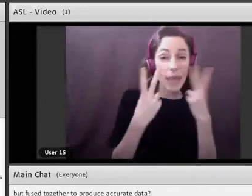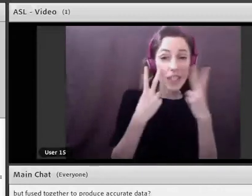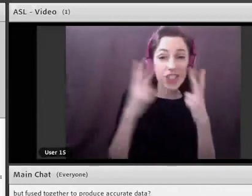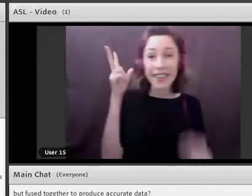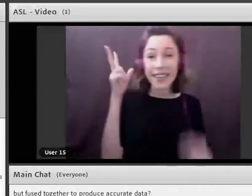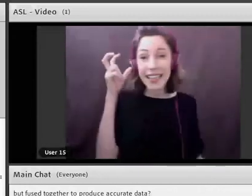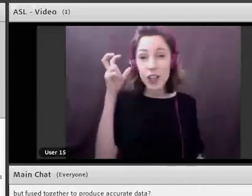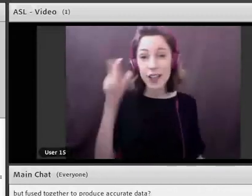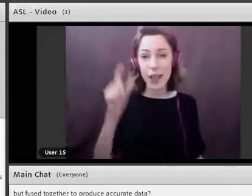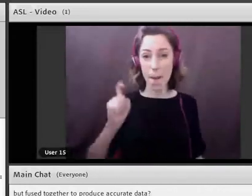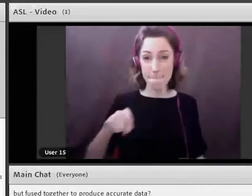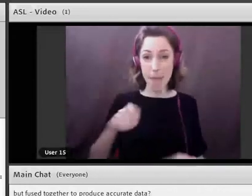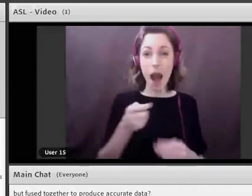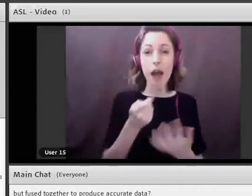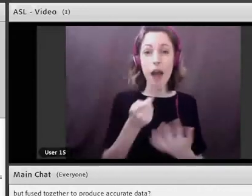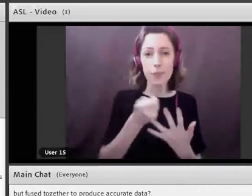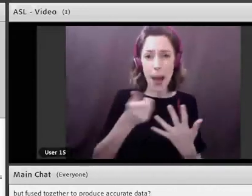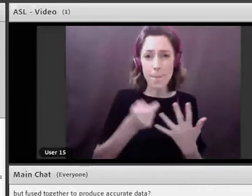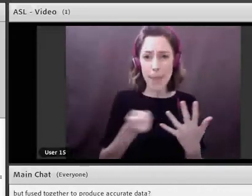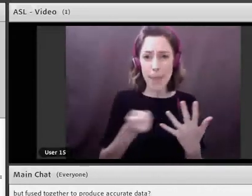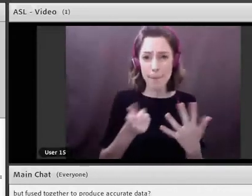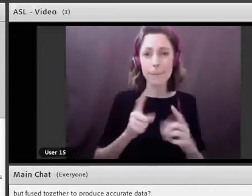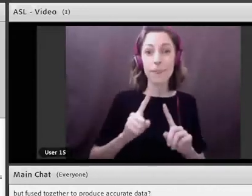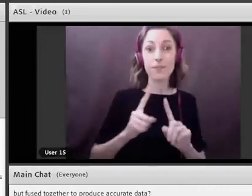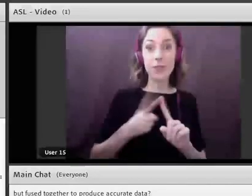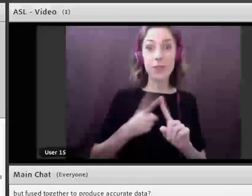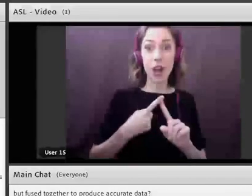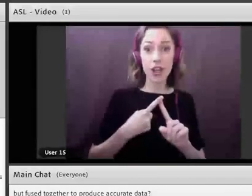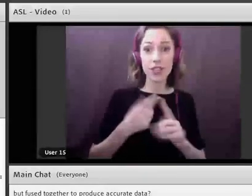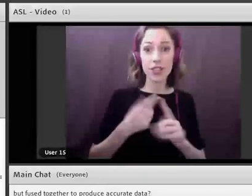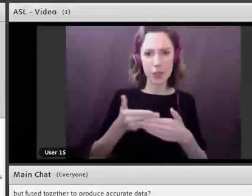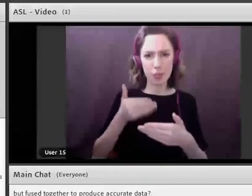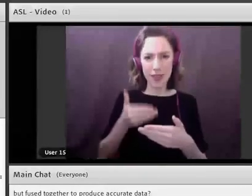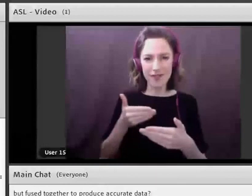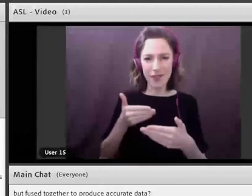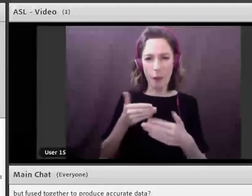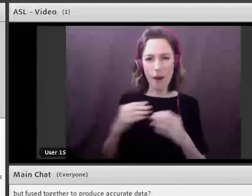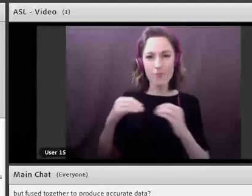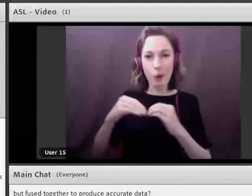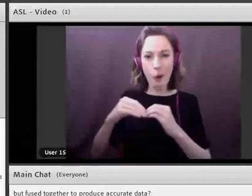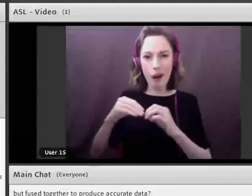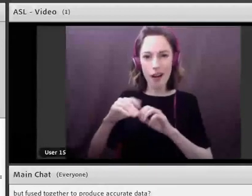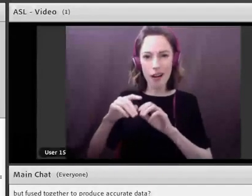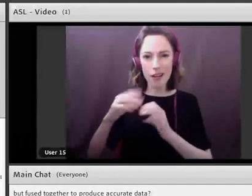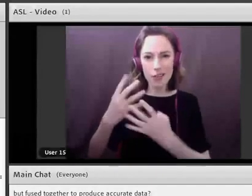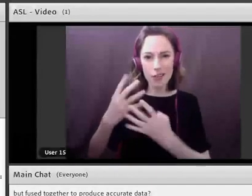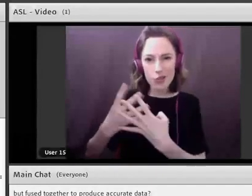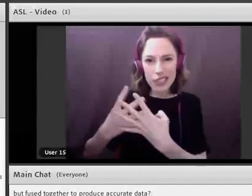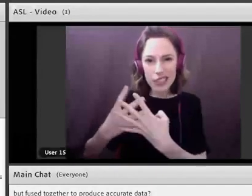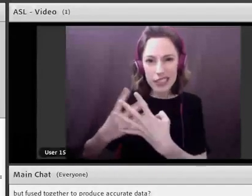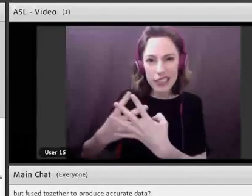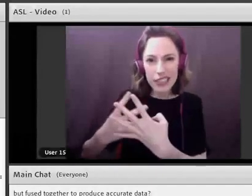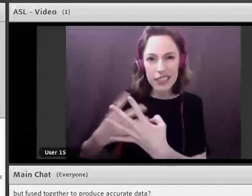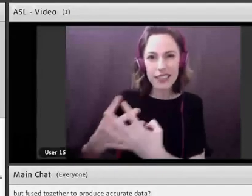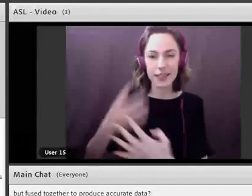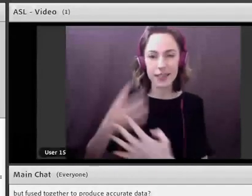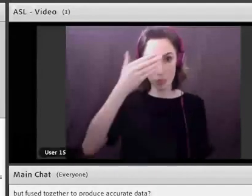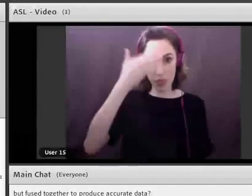any other sort of evaluation or screening. Because it's a child having a hard